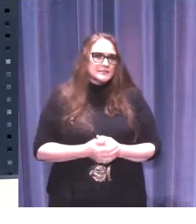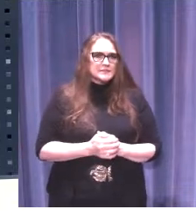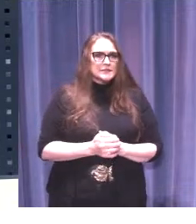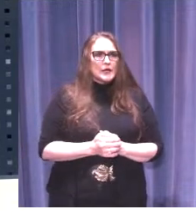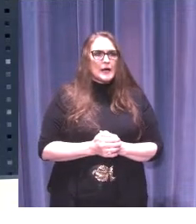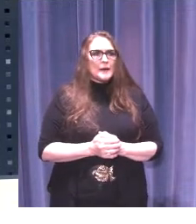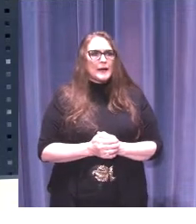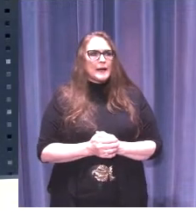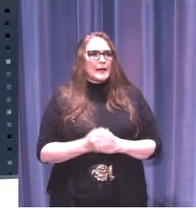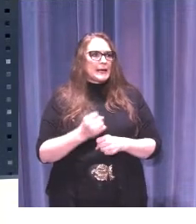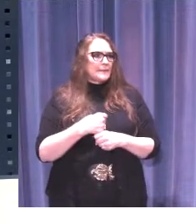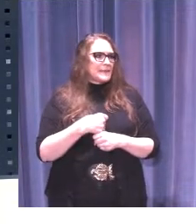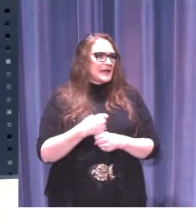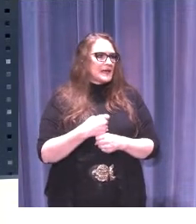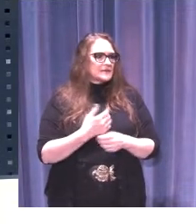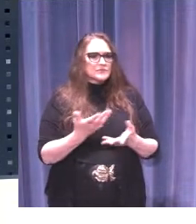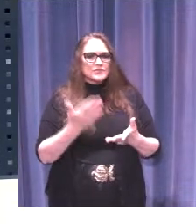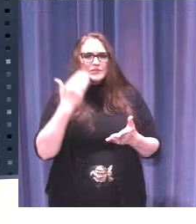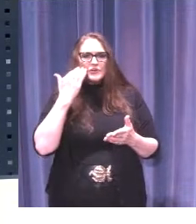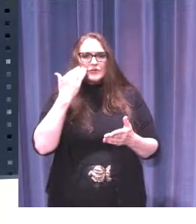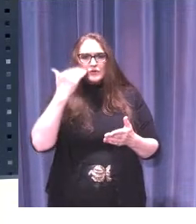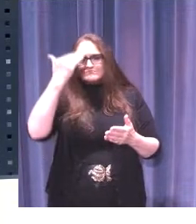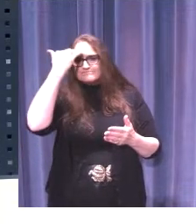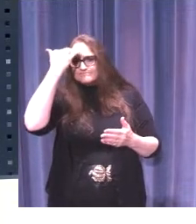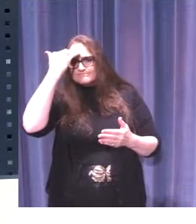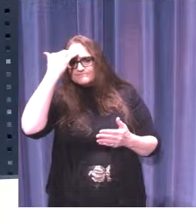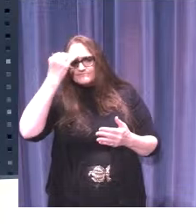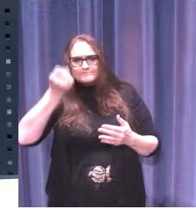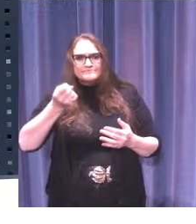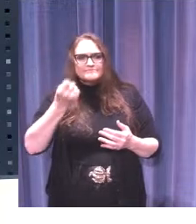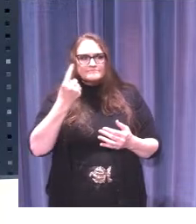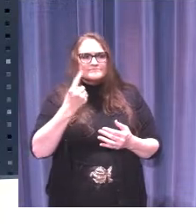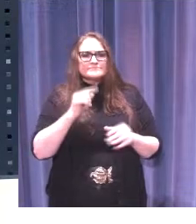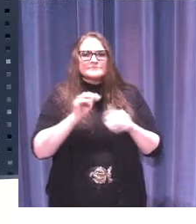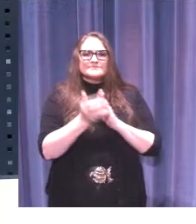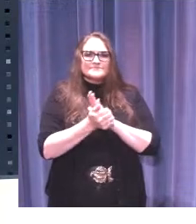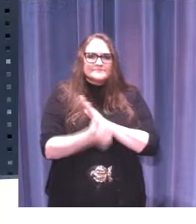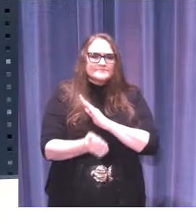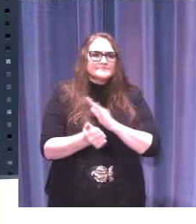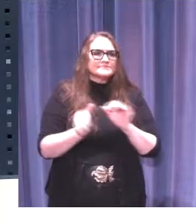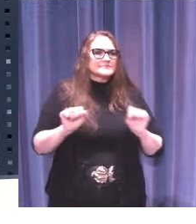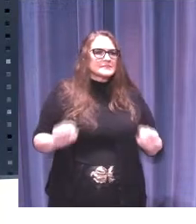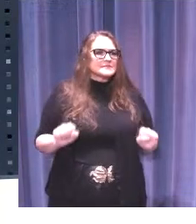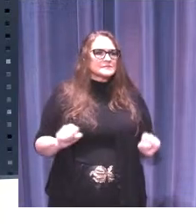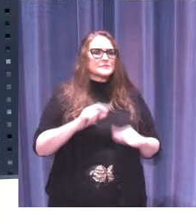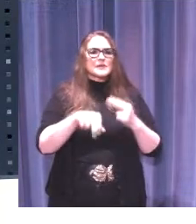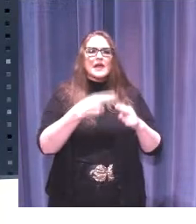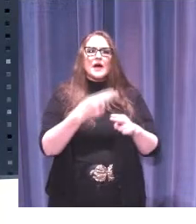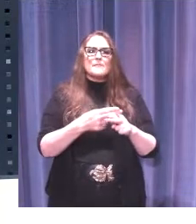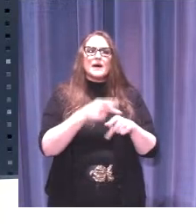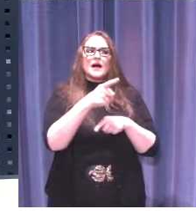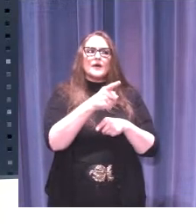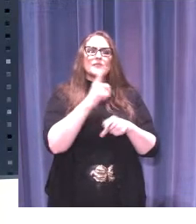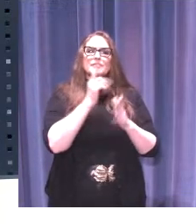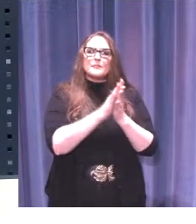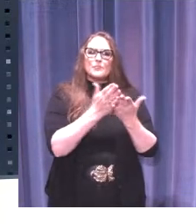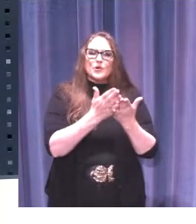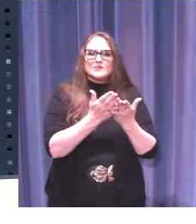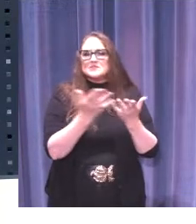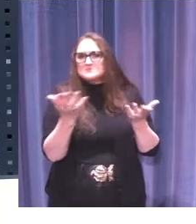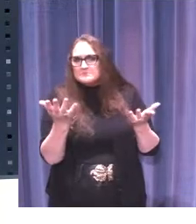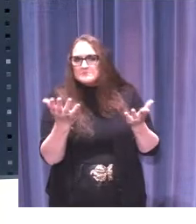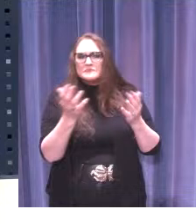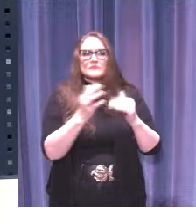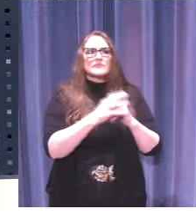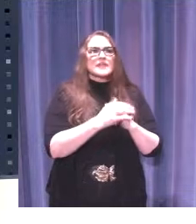made literate and competent about really the books, if you will, and